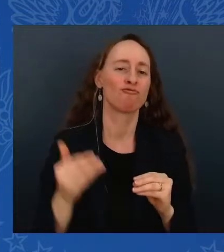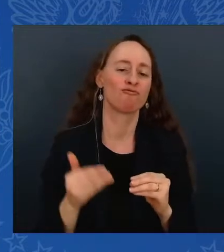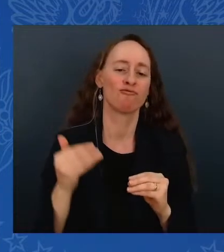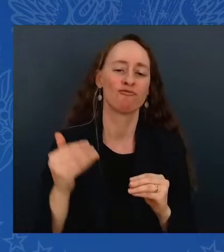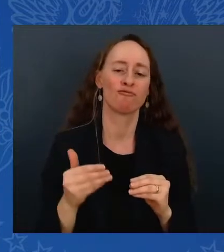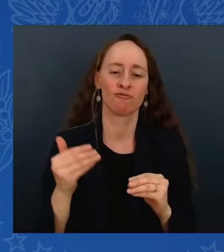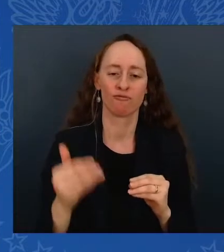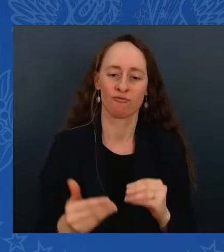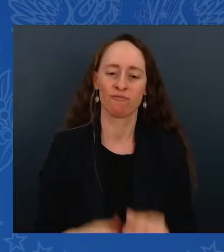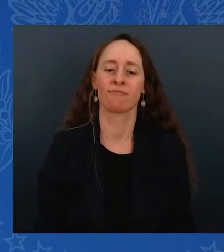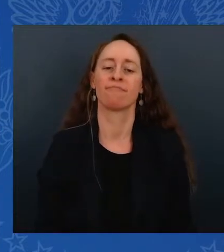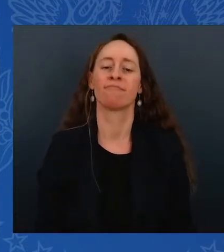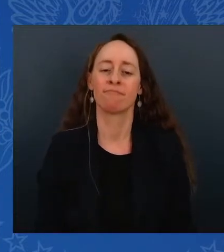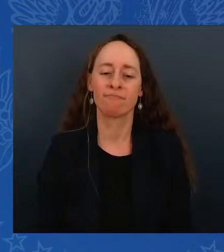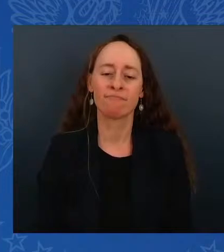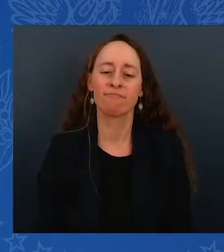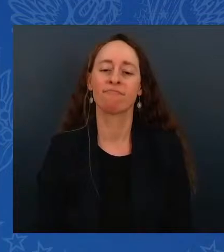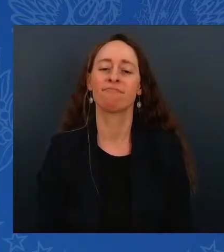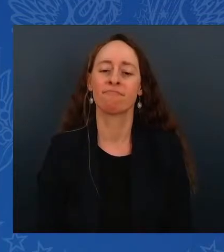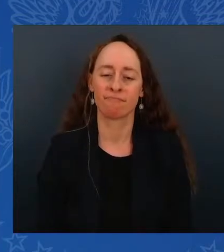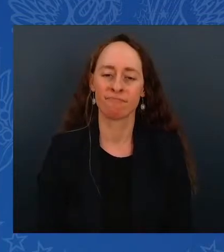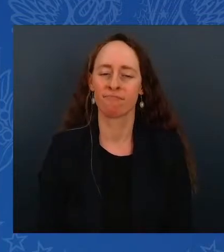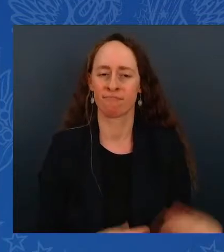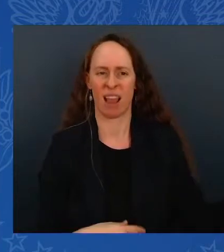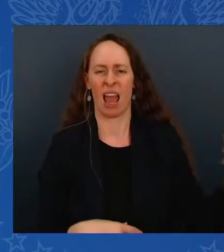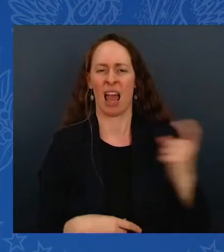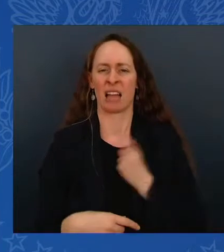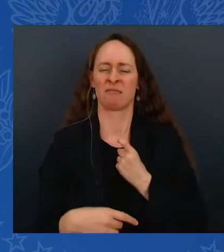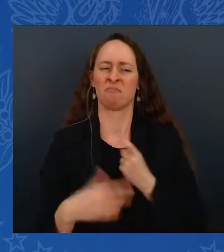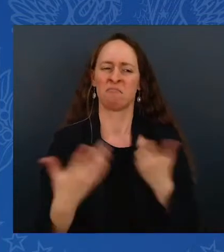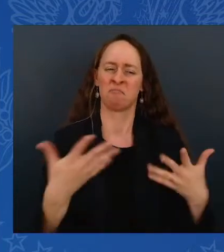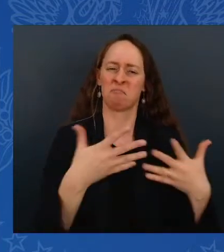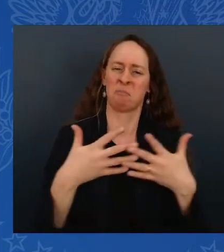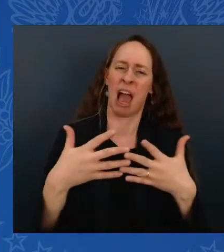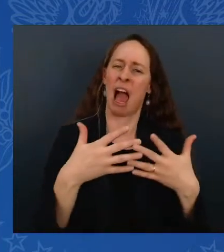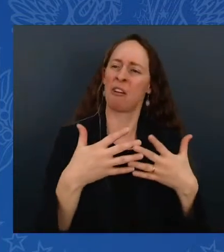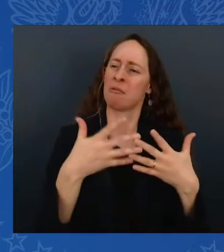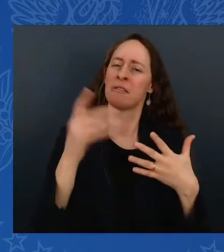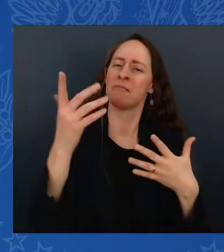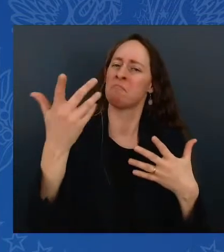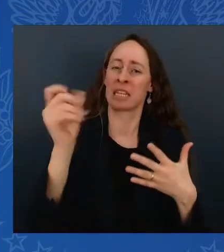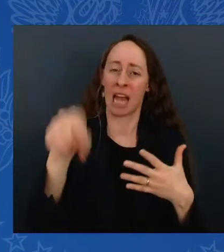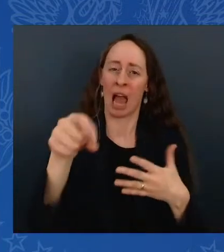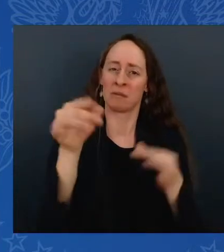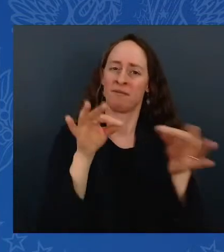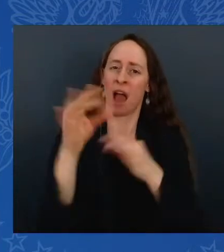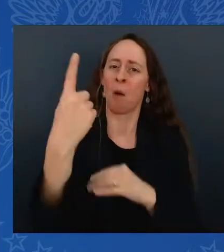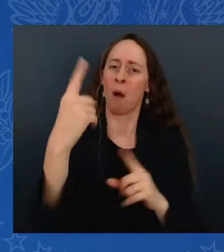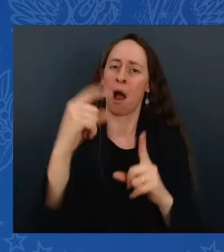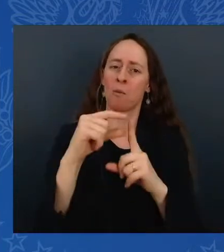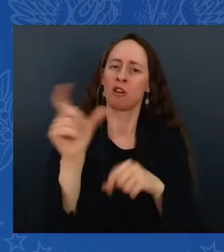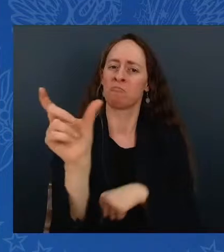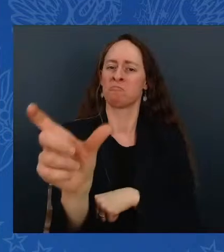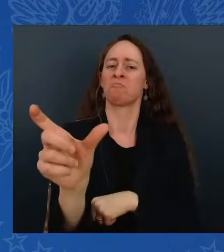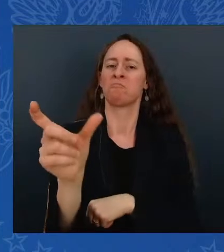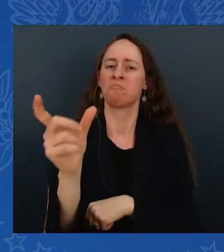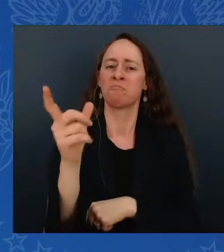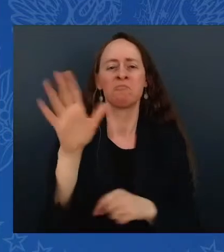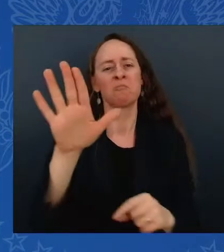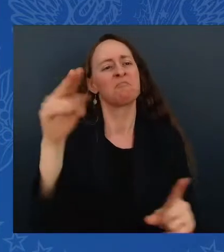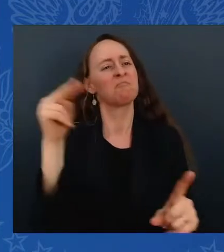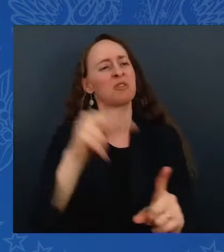and he looked at me and said, "Can you define America for me?" By the way, I gave all my notes in, so they have this.